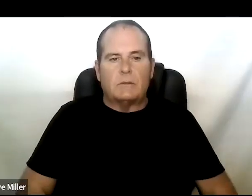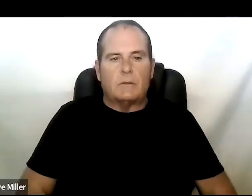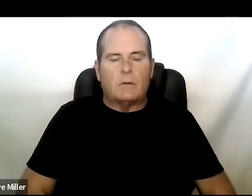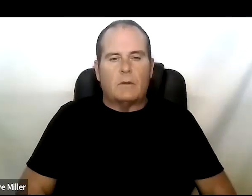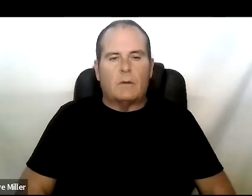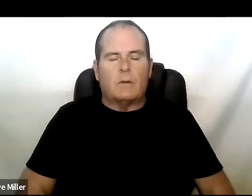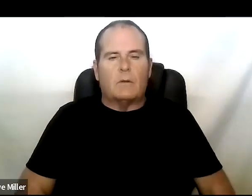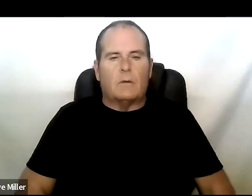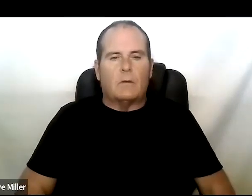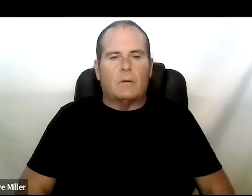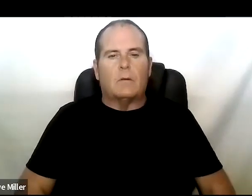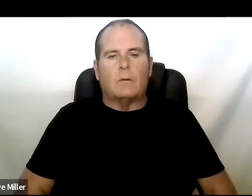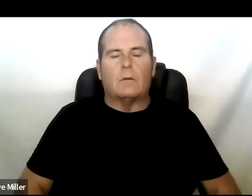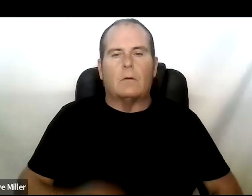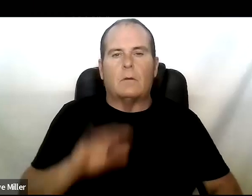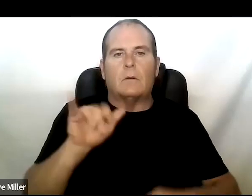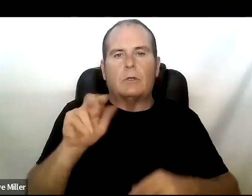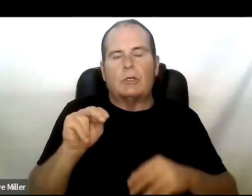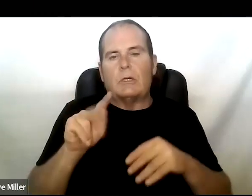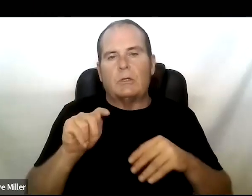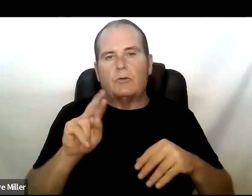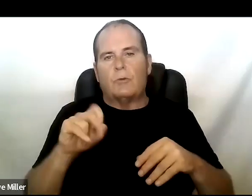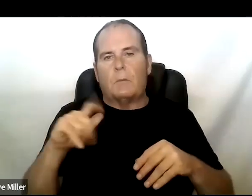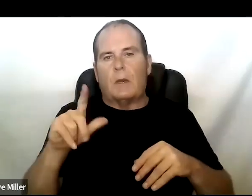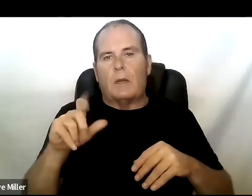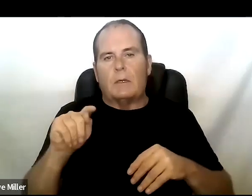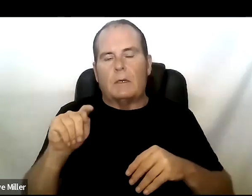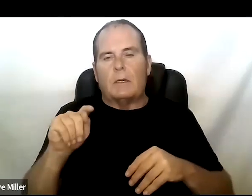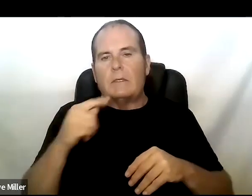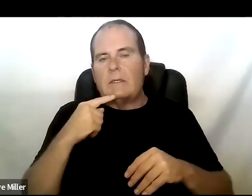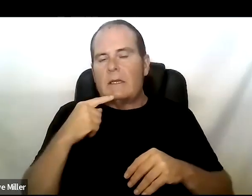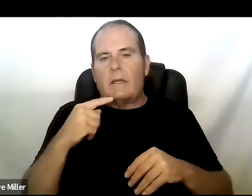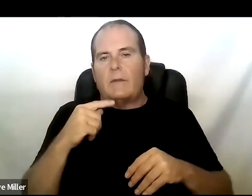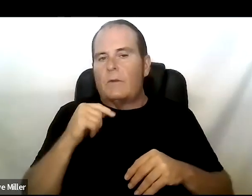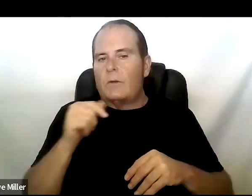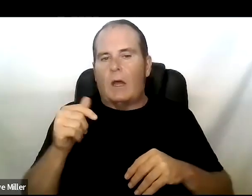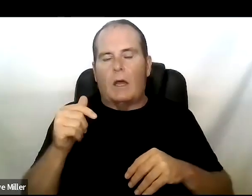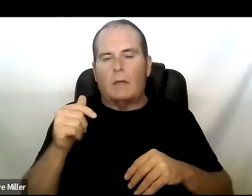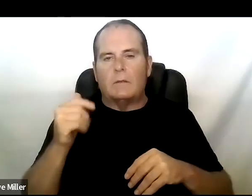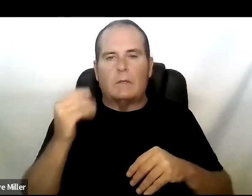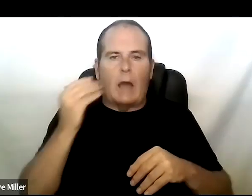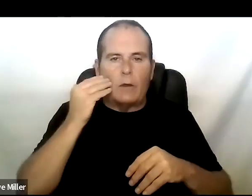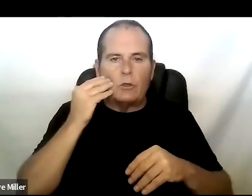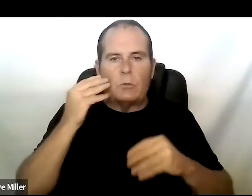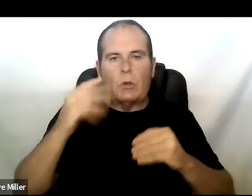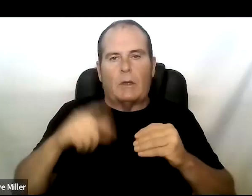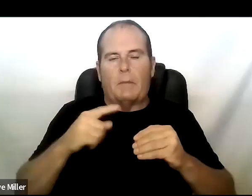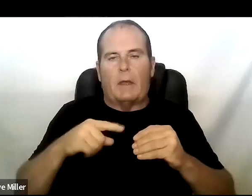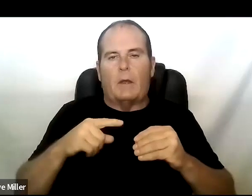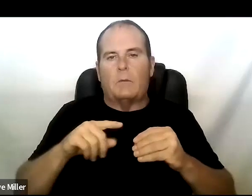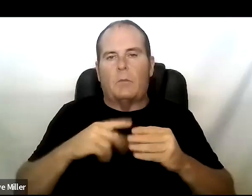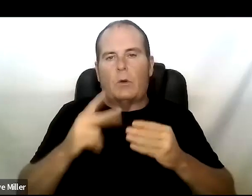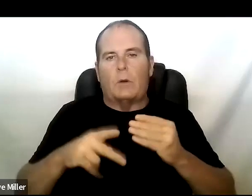Jan Triplett stated VR staff are not knowledgeable about state programs like Go Texan or other